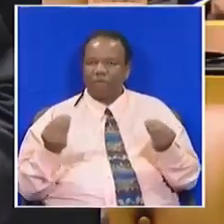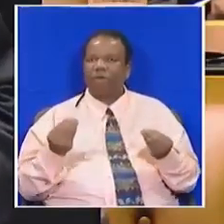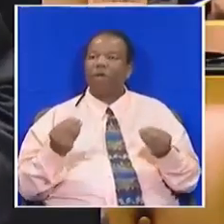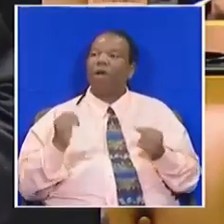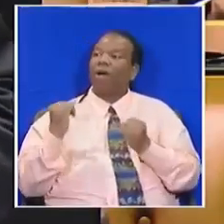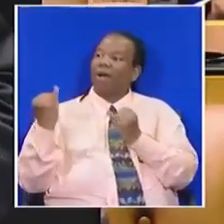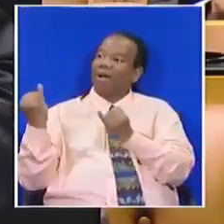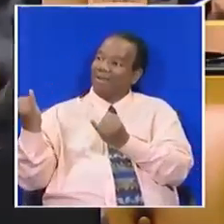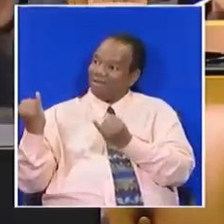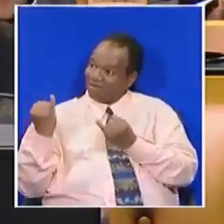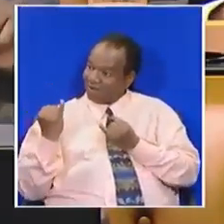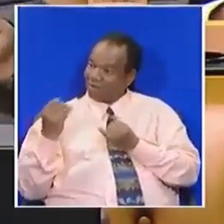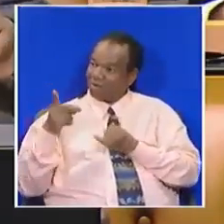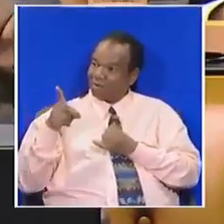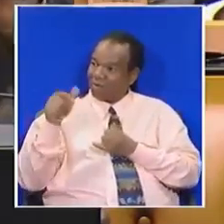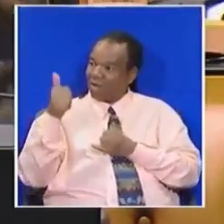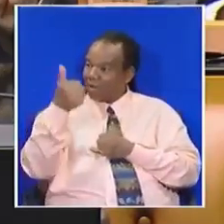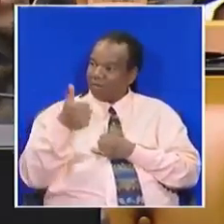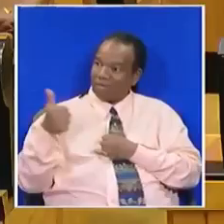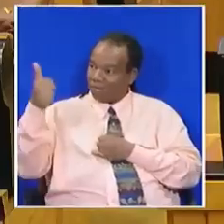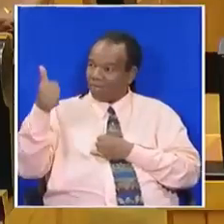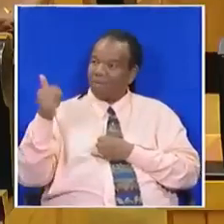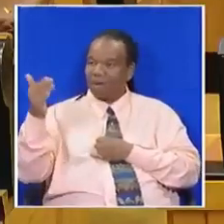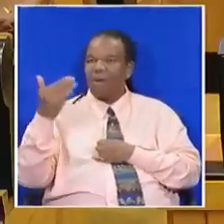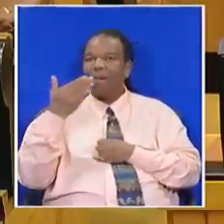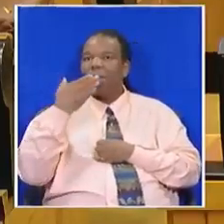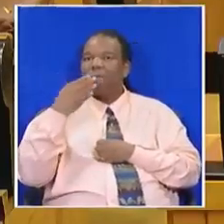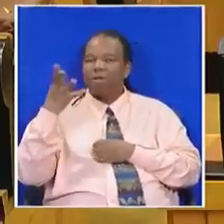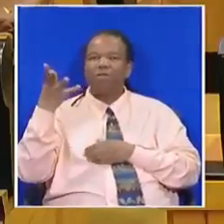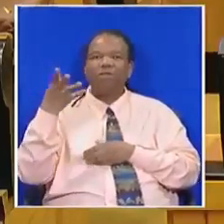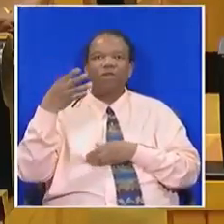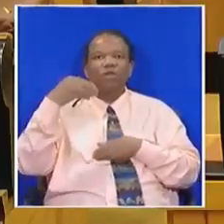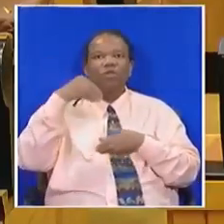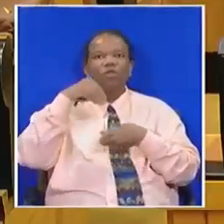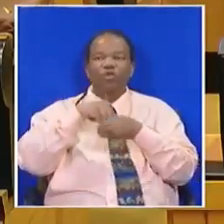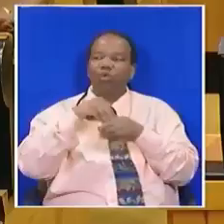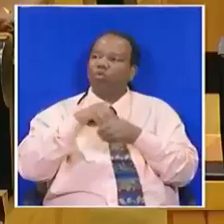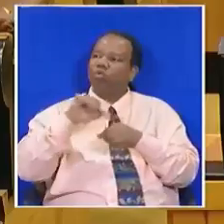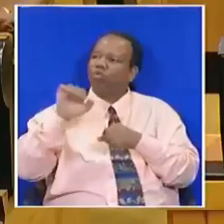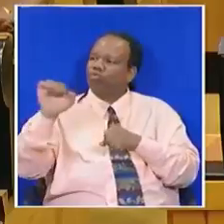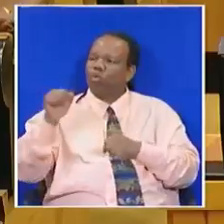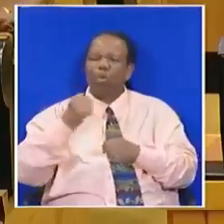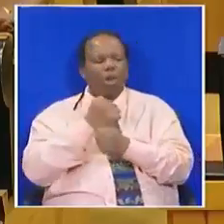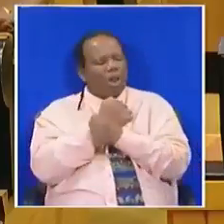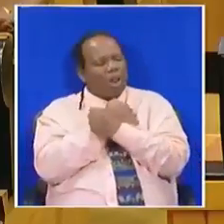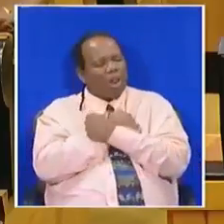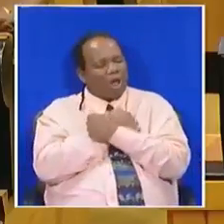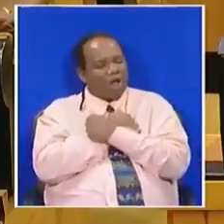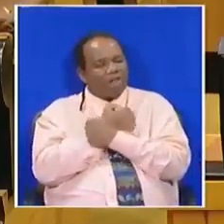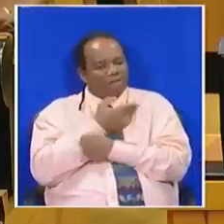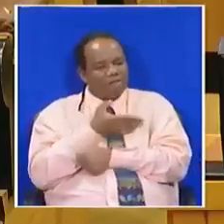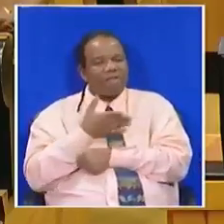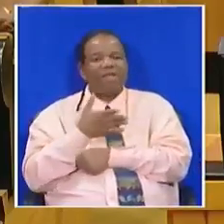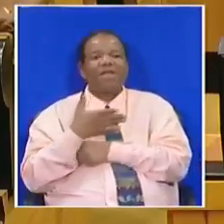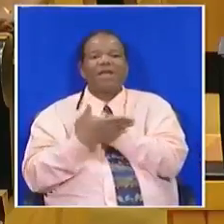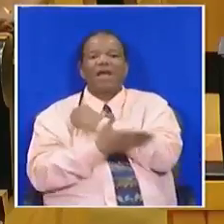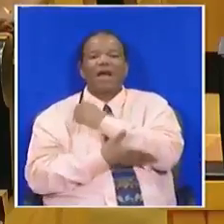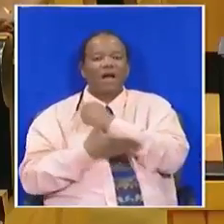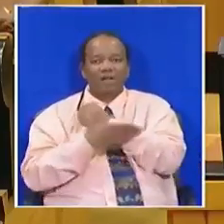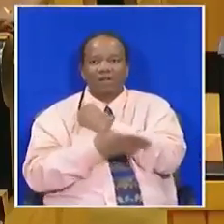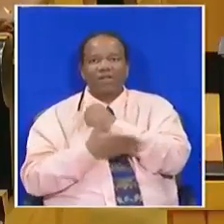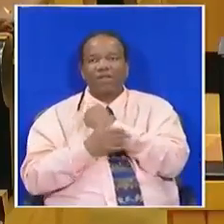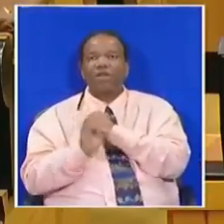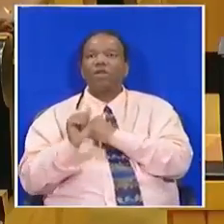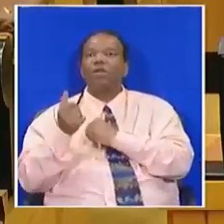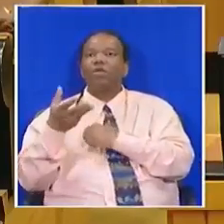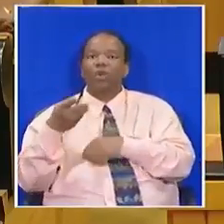Honorable Maimane to join those who love their country so much that they are willing to